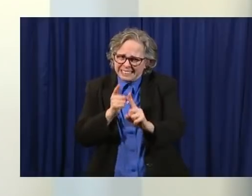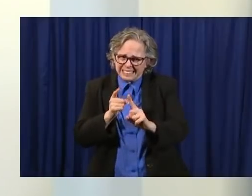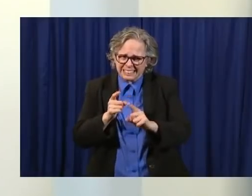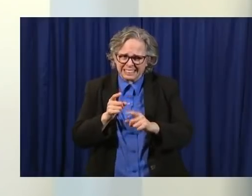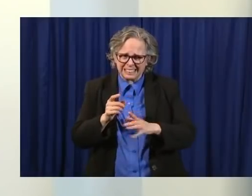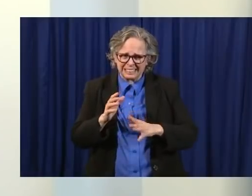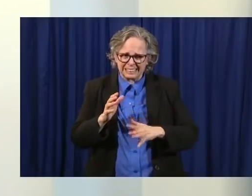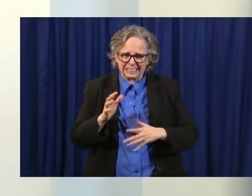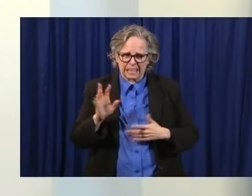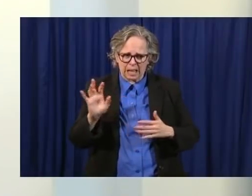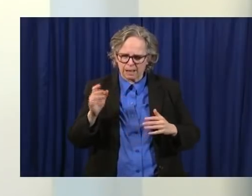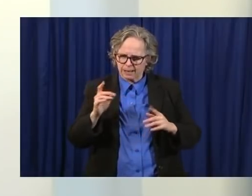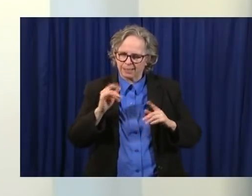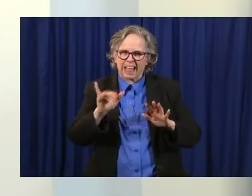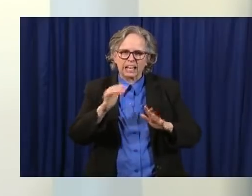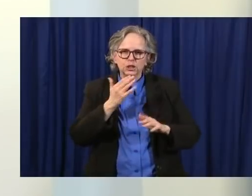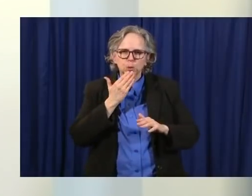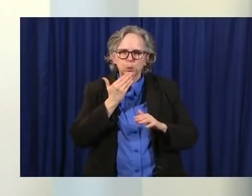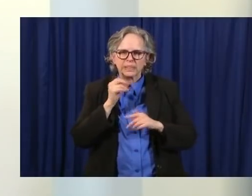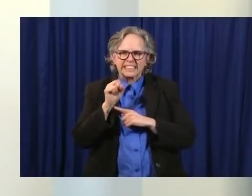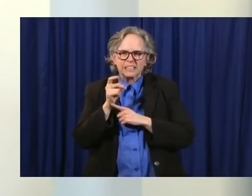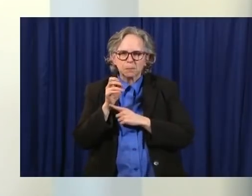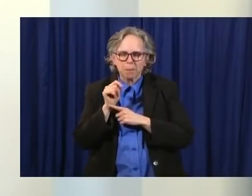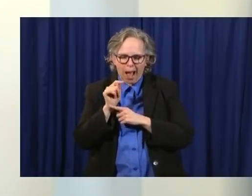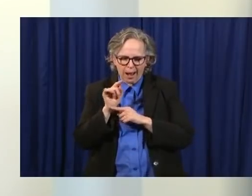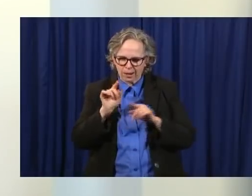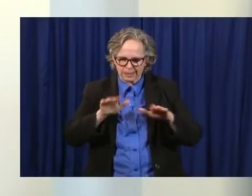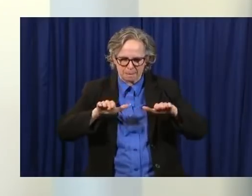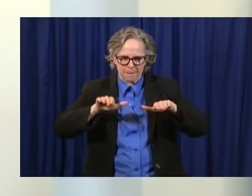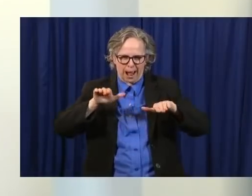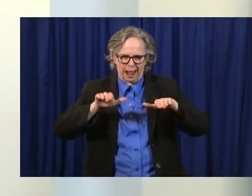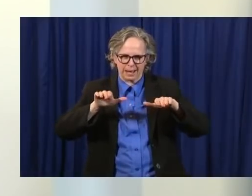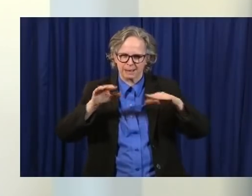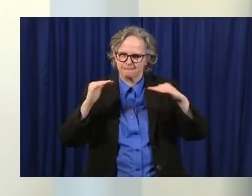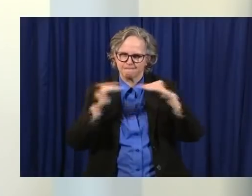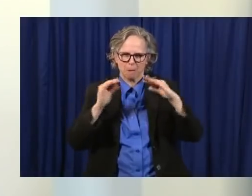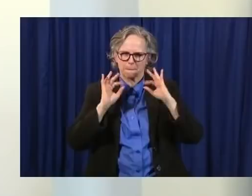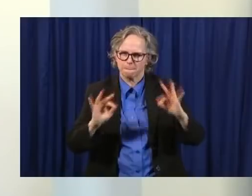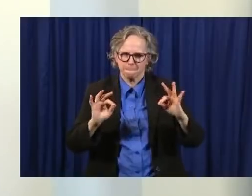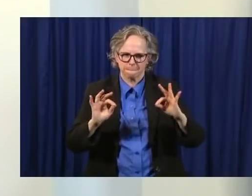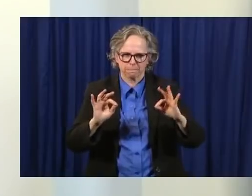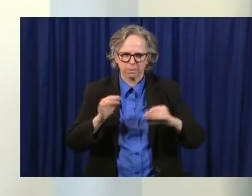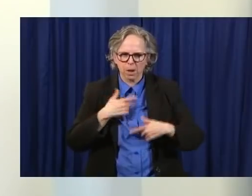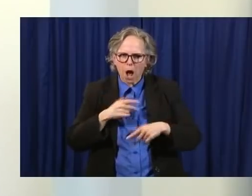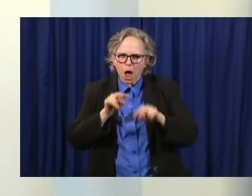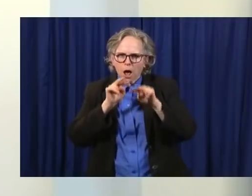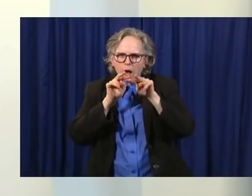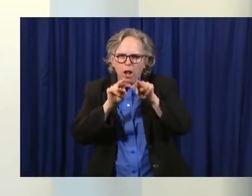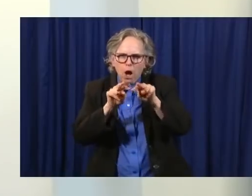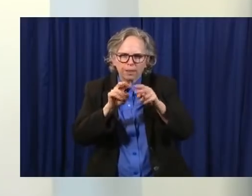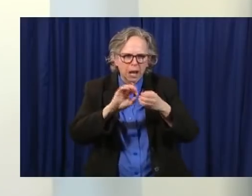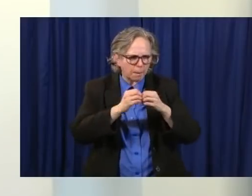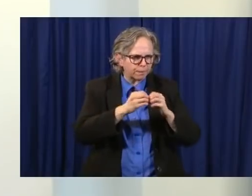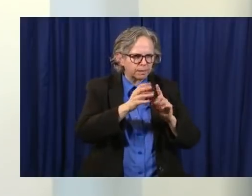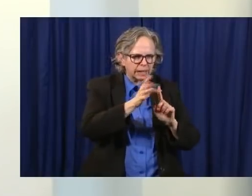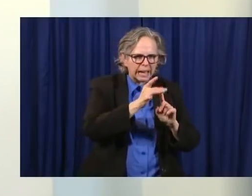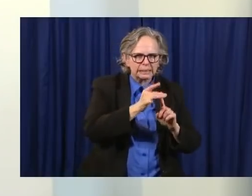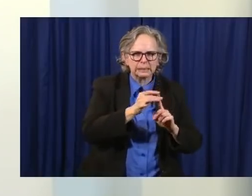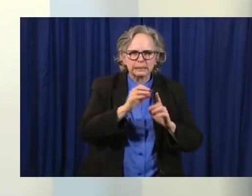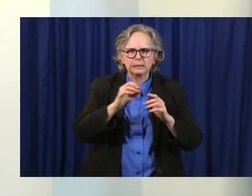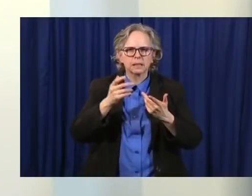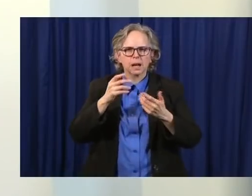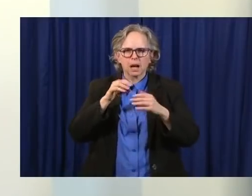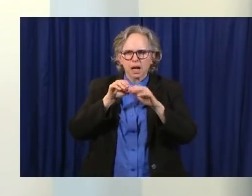we always have, the cases and the case numbers. And of course, with increased testing, you're going to see more